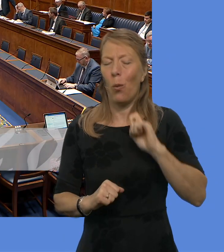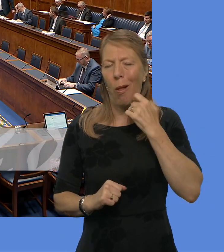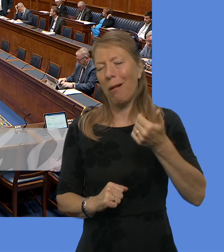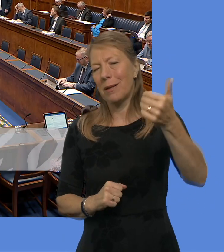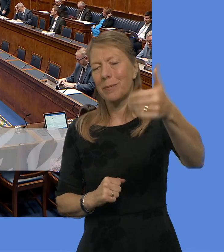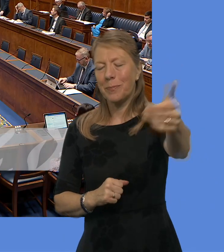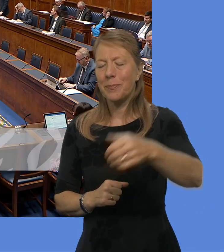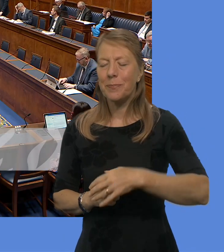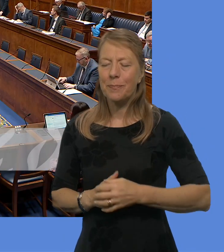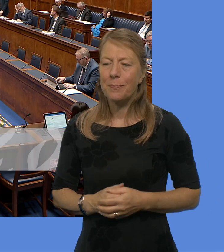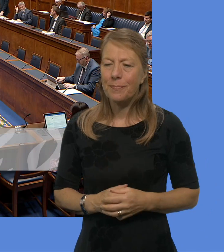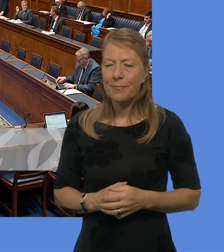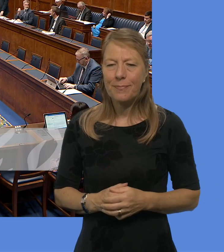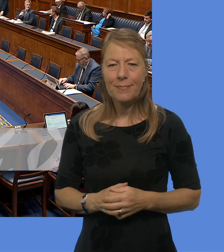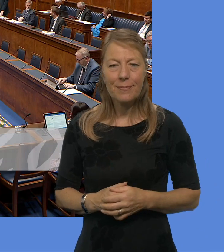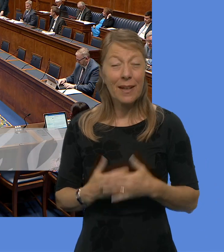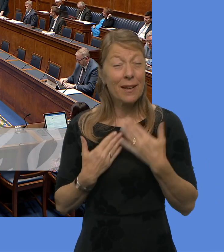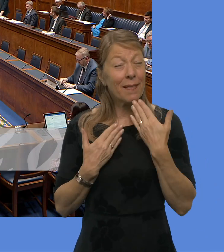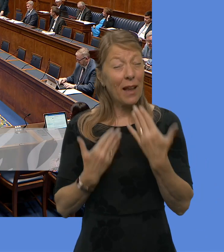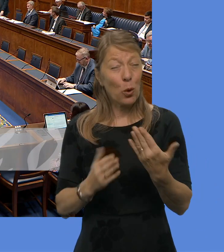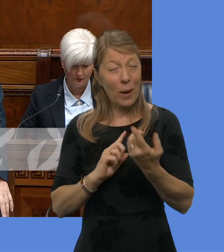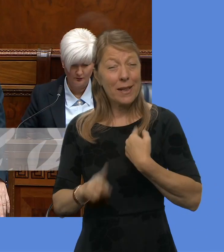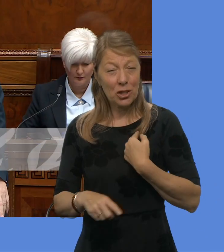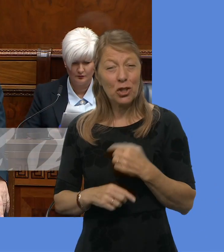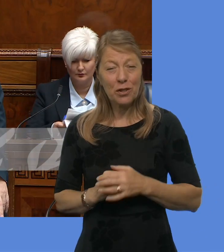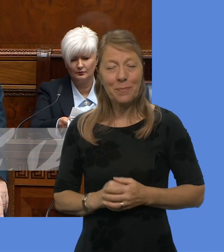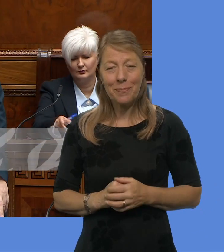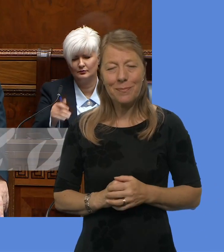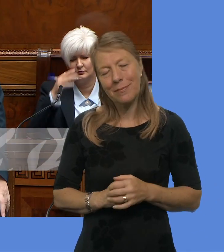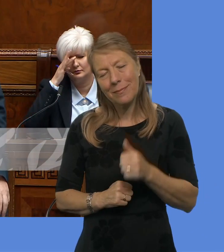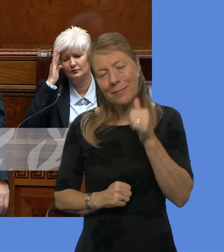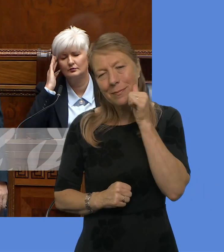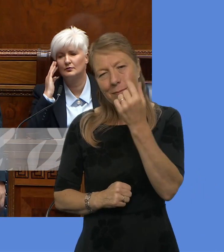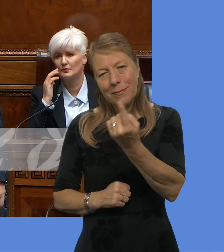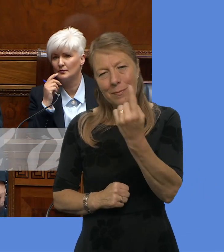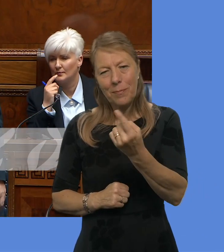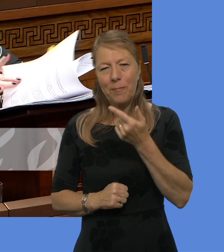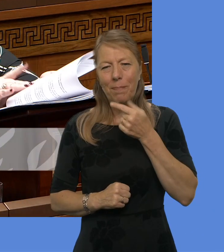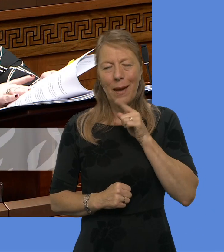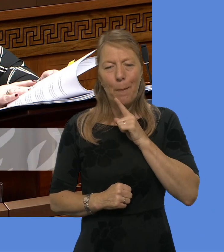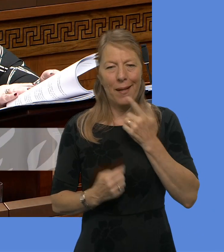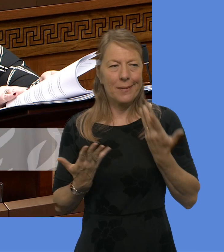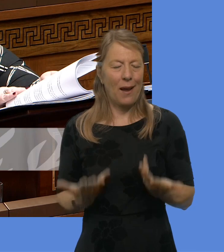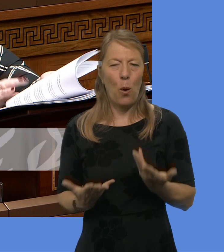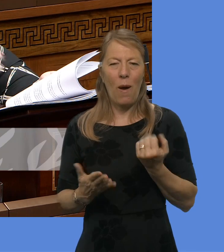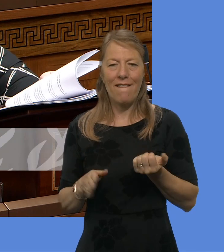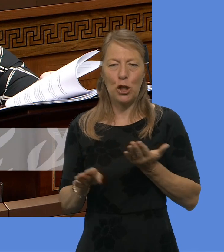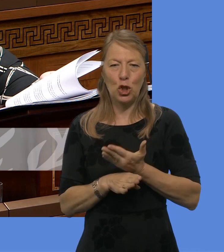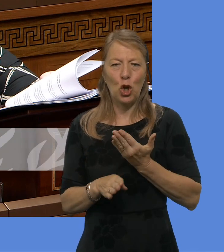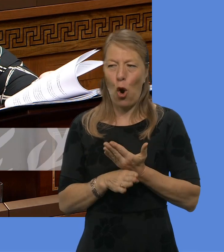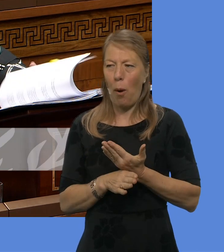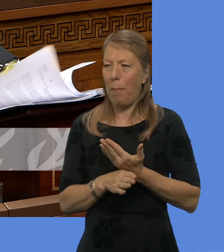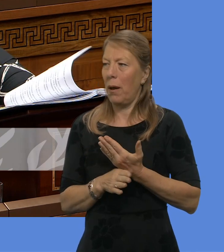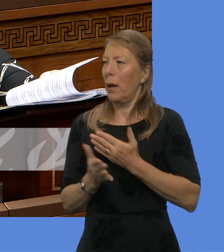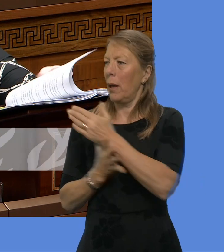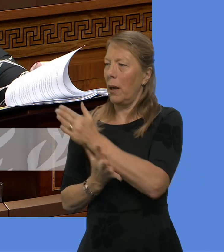for her answer. The Minister maybe would accept, given that there's many people with different types of employment require more than one, is there any opportunity